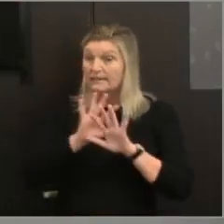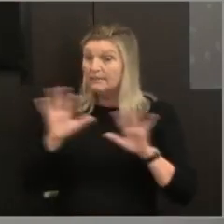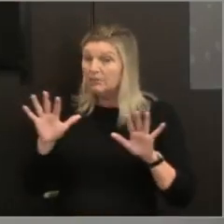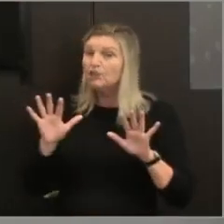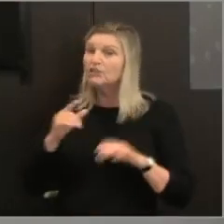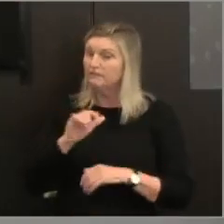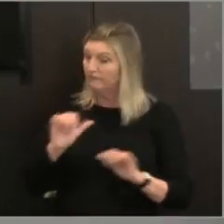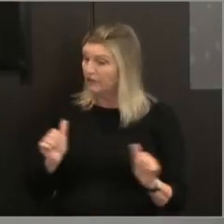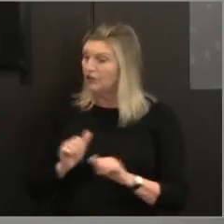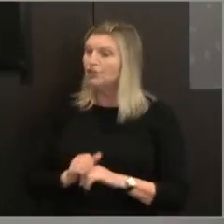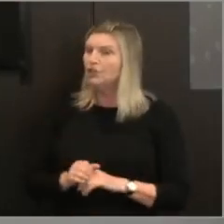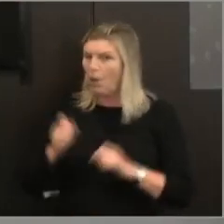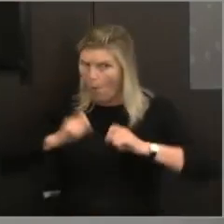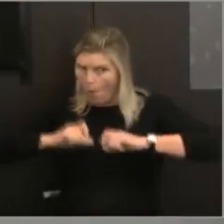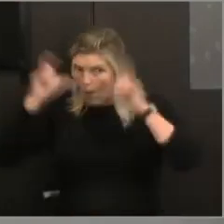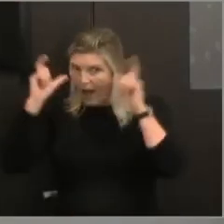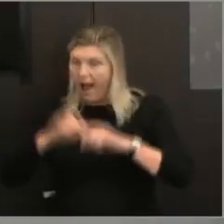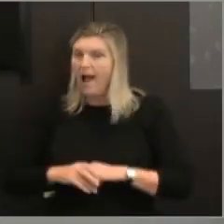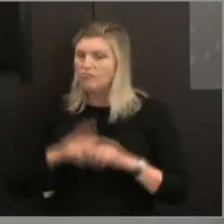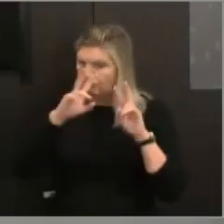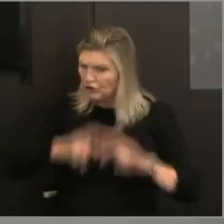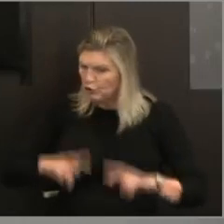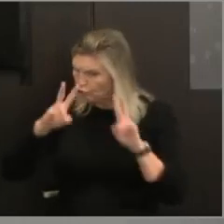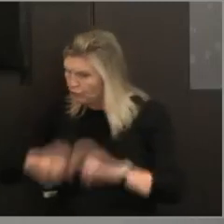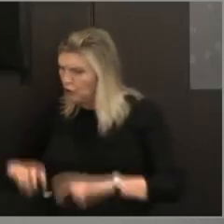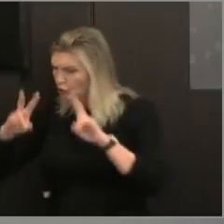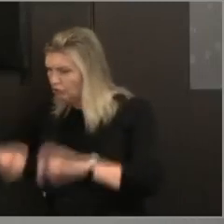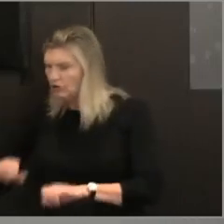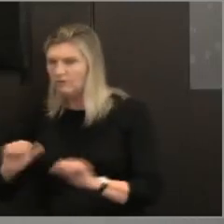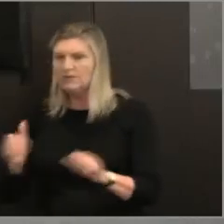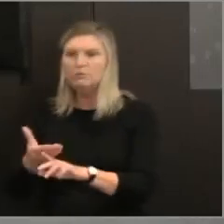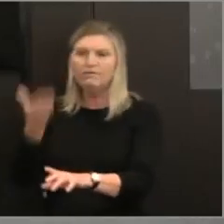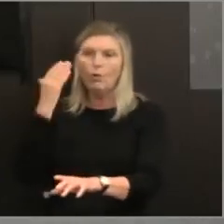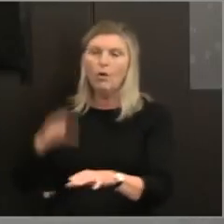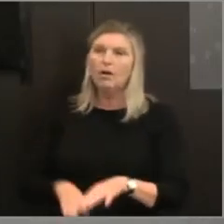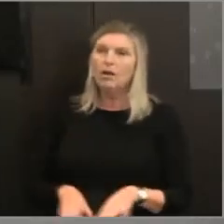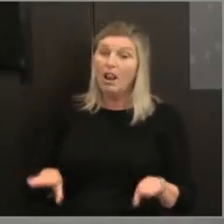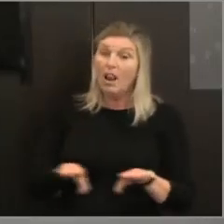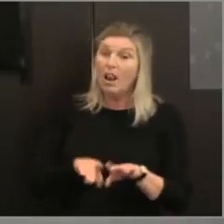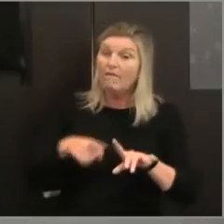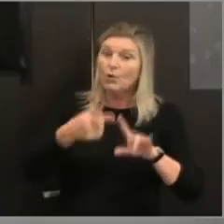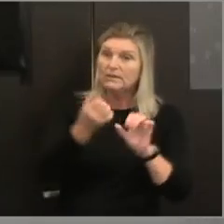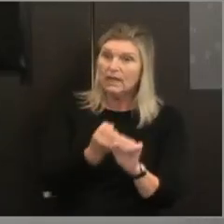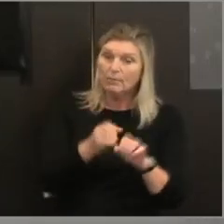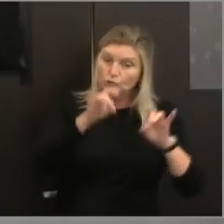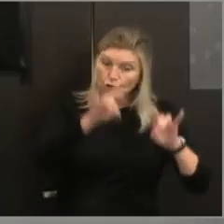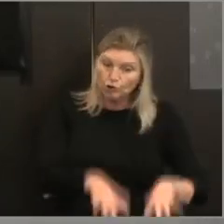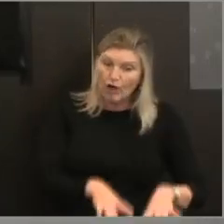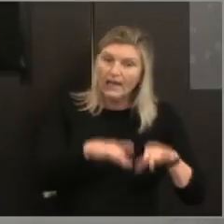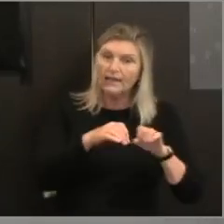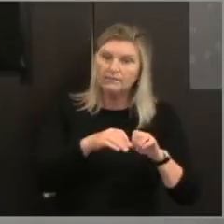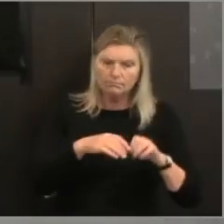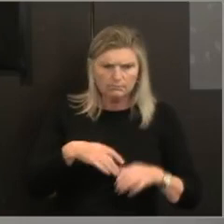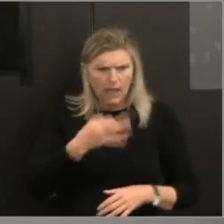other jurisdictions to consider related issues, such as the Australian inquiry into stolen